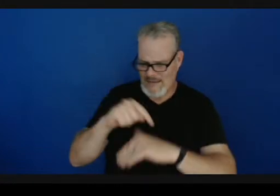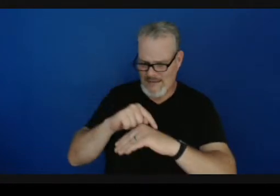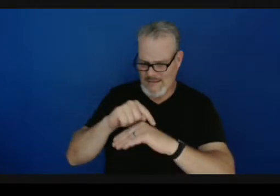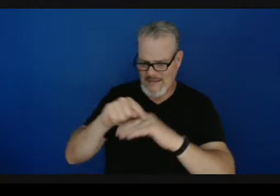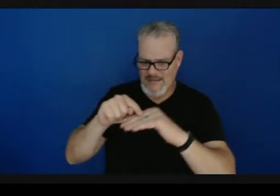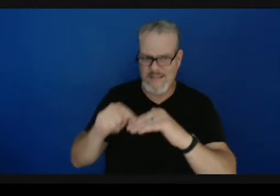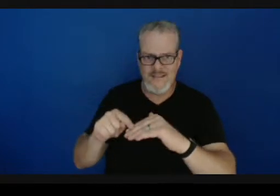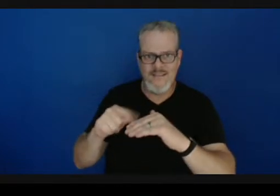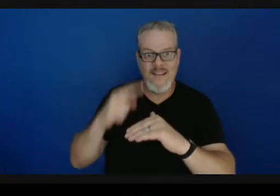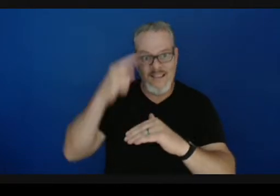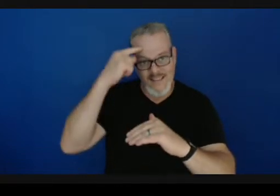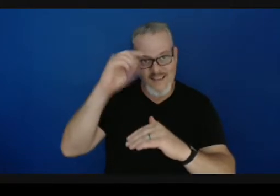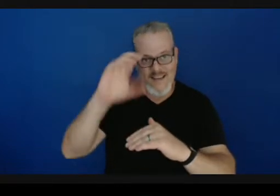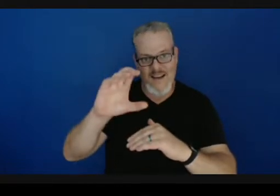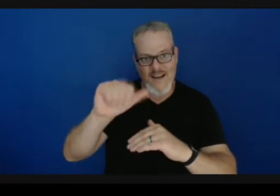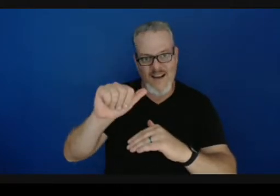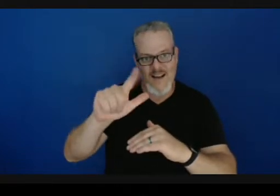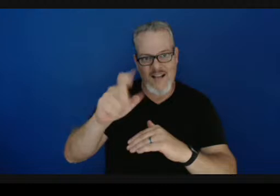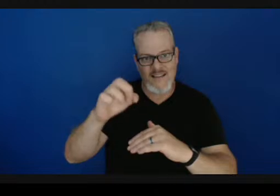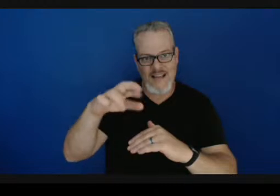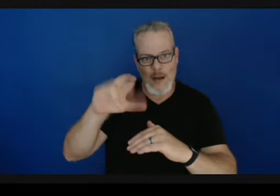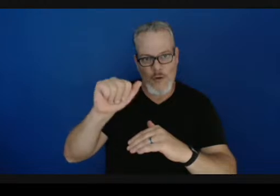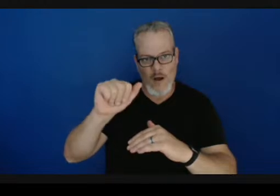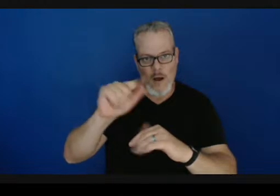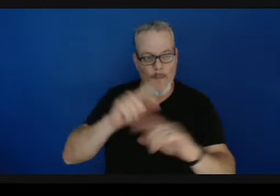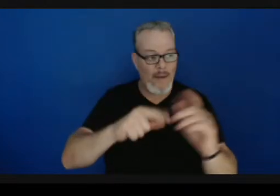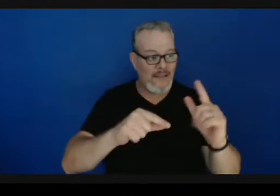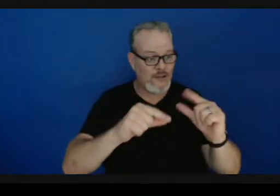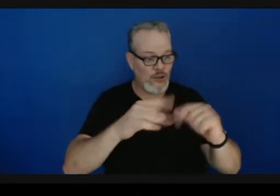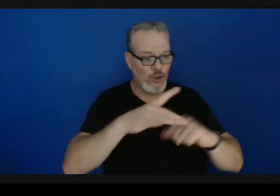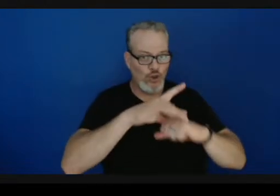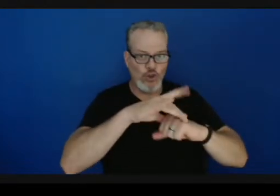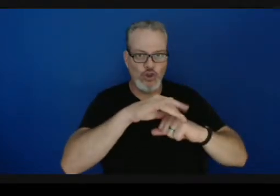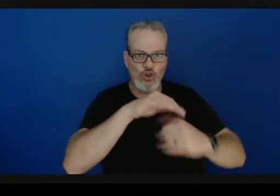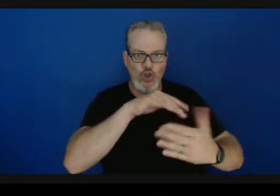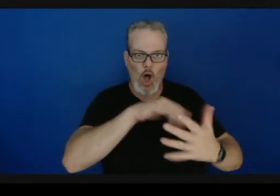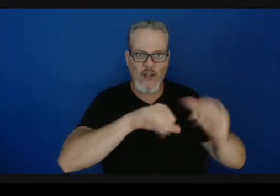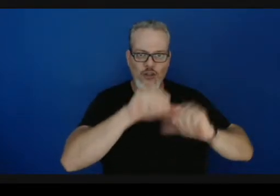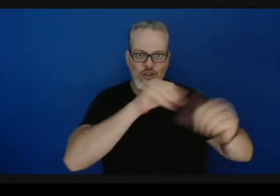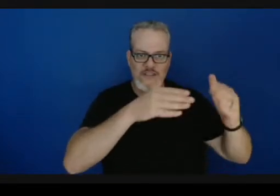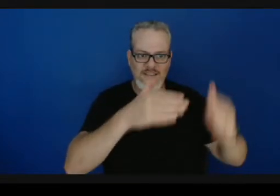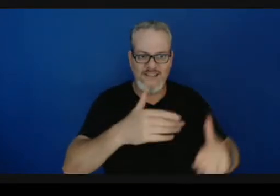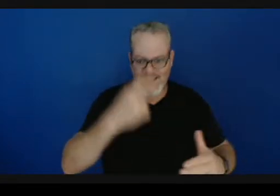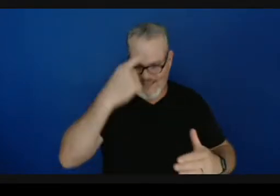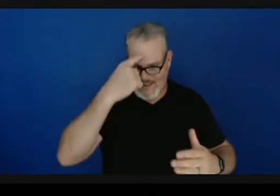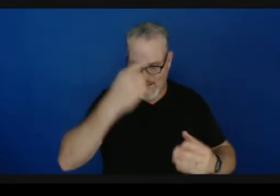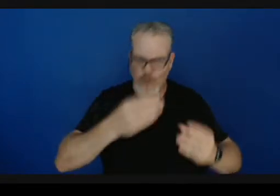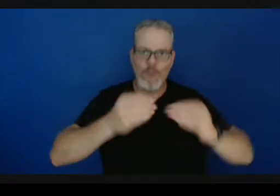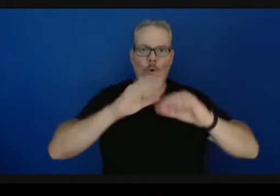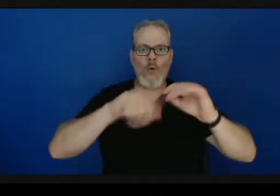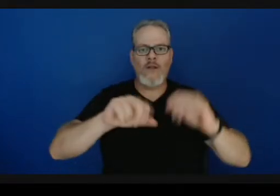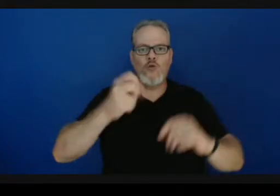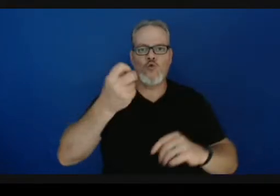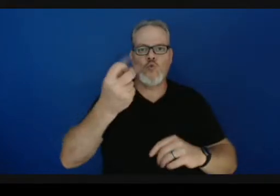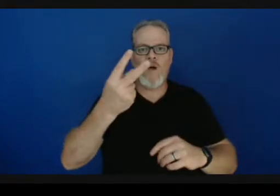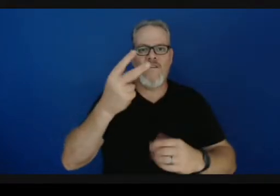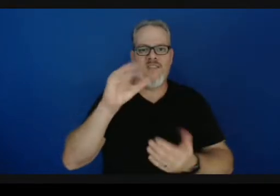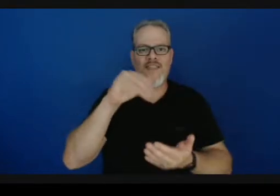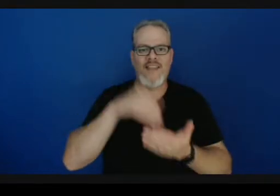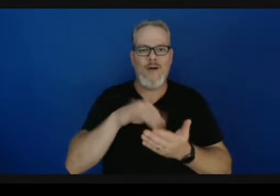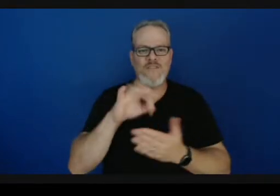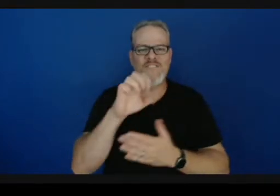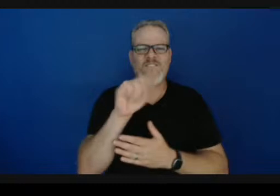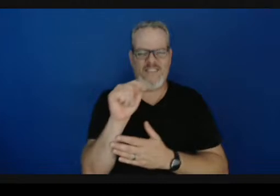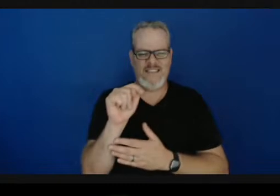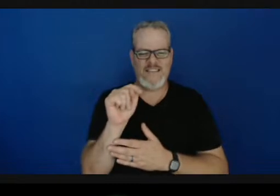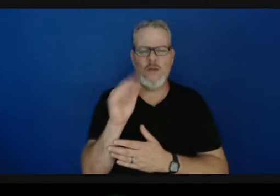think above, what is it, 12,000 feet, 11,000? Yeah, it depends. Some geologists will take that out. We'll get into it a little bit more.